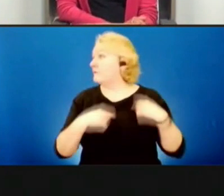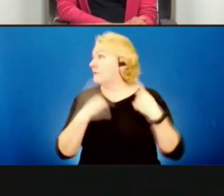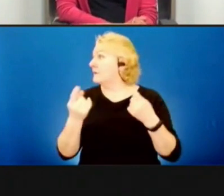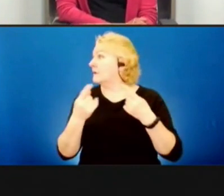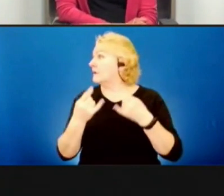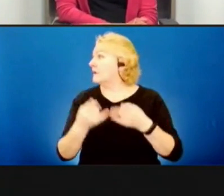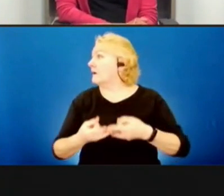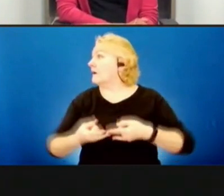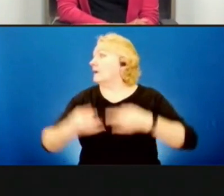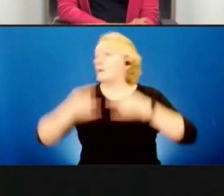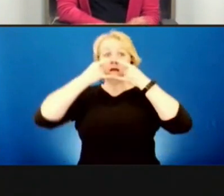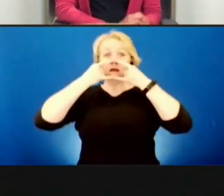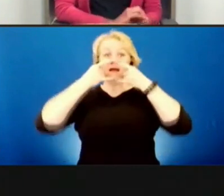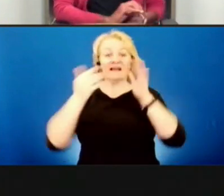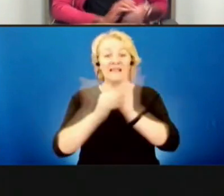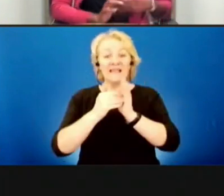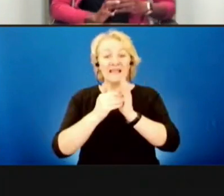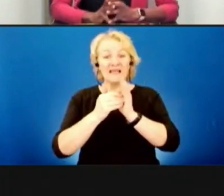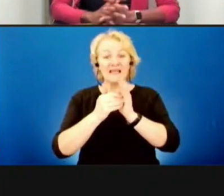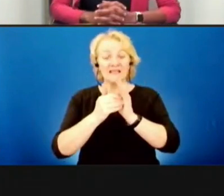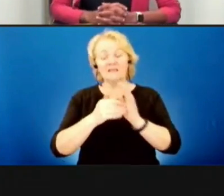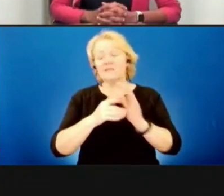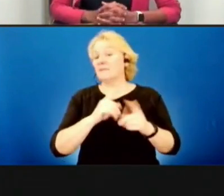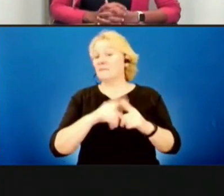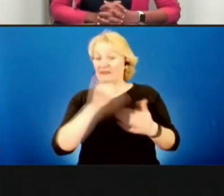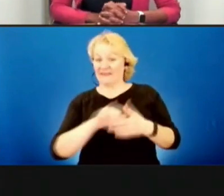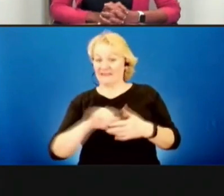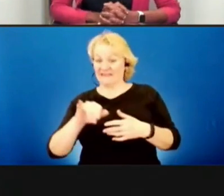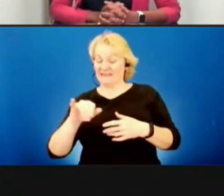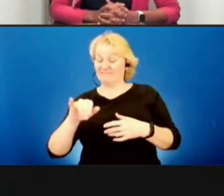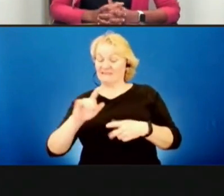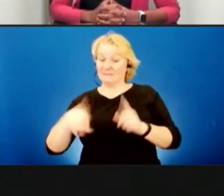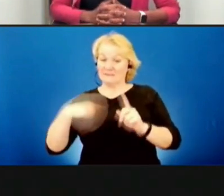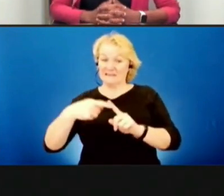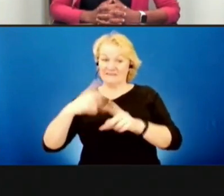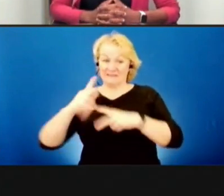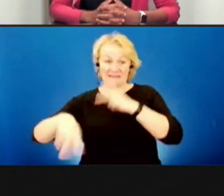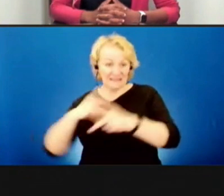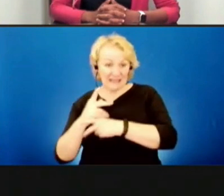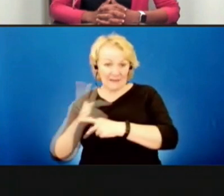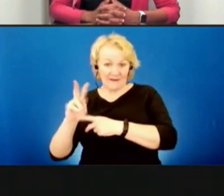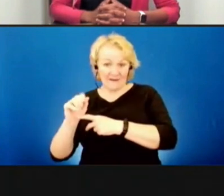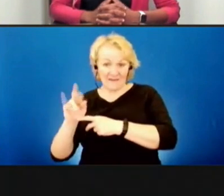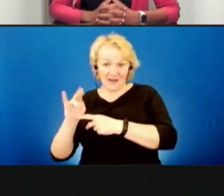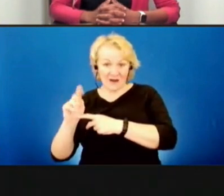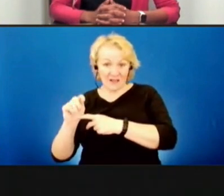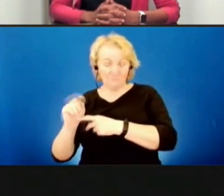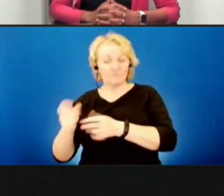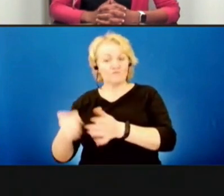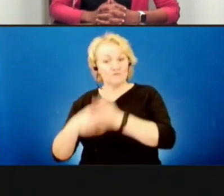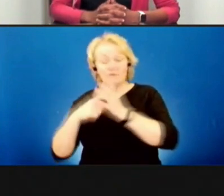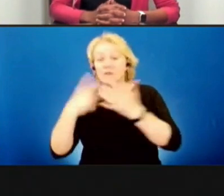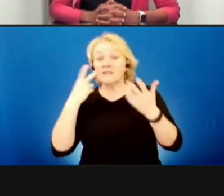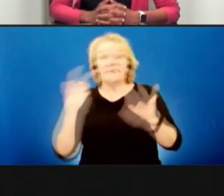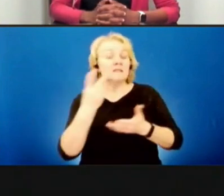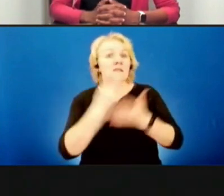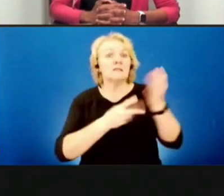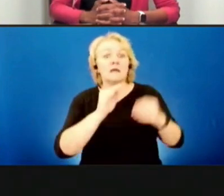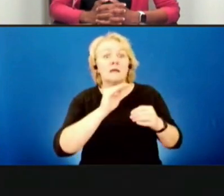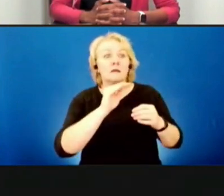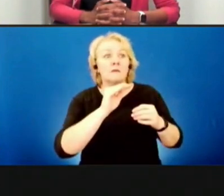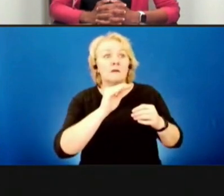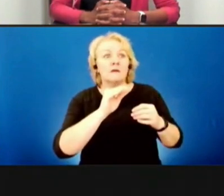variant of COVID-19 that requires us to do so. We're seeing viral loads in both vaccinated